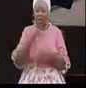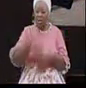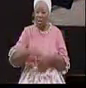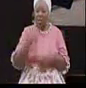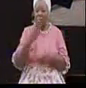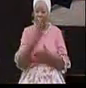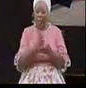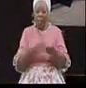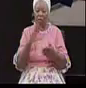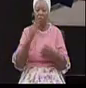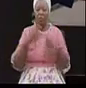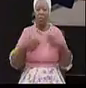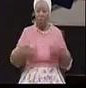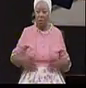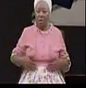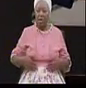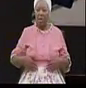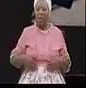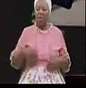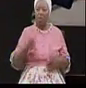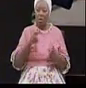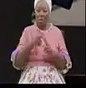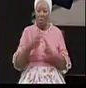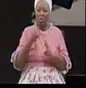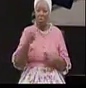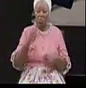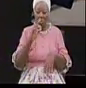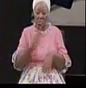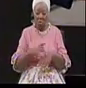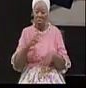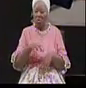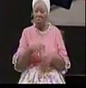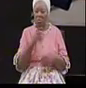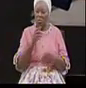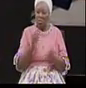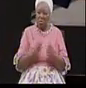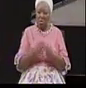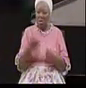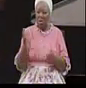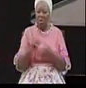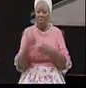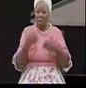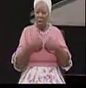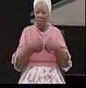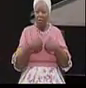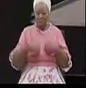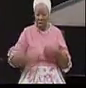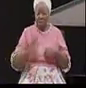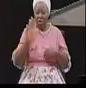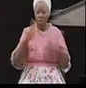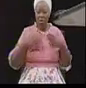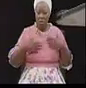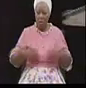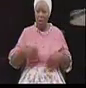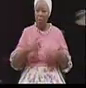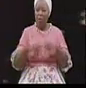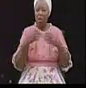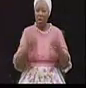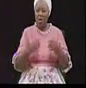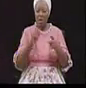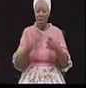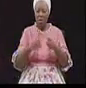body. Or you touch with whatever part, that's still the body. But now, he